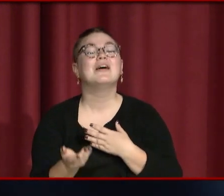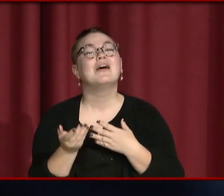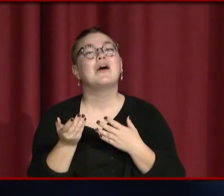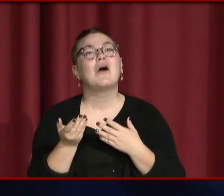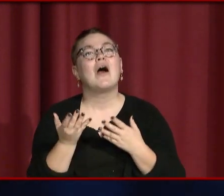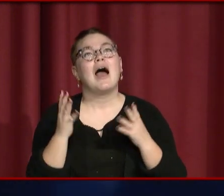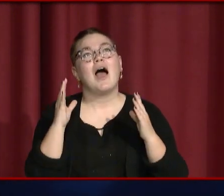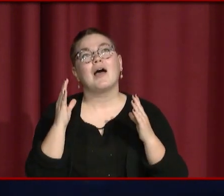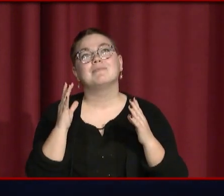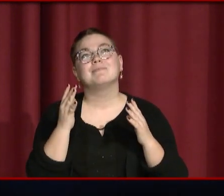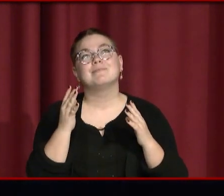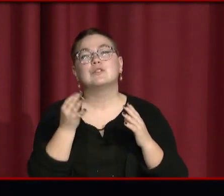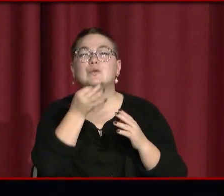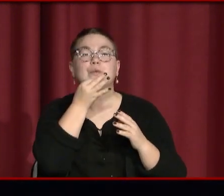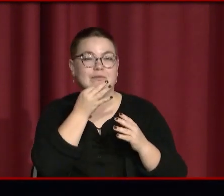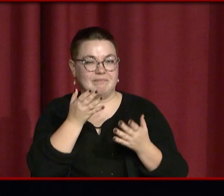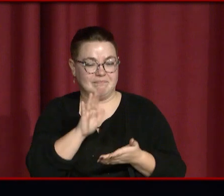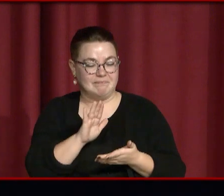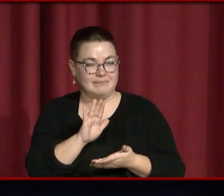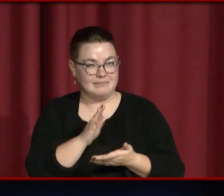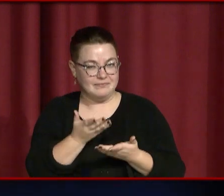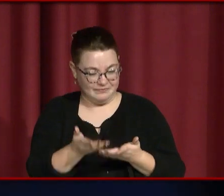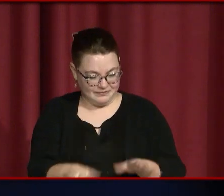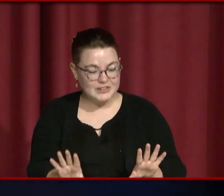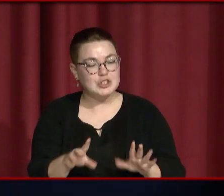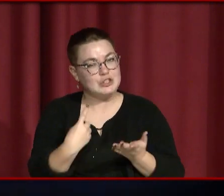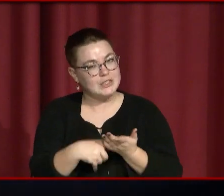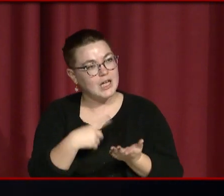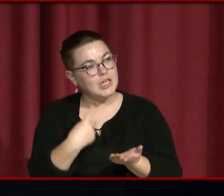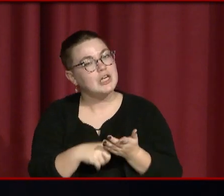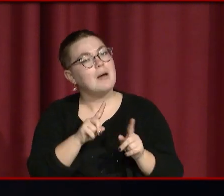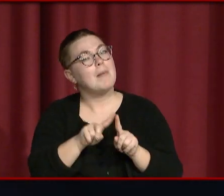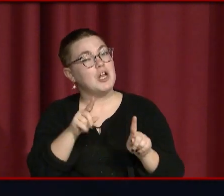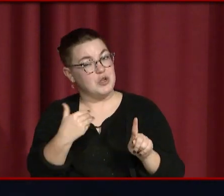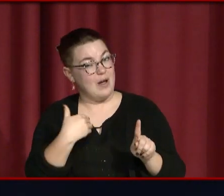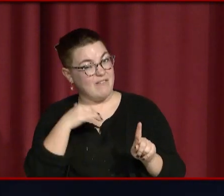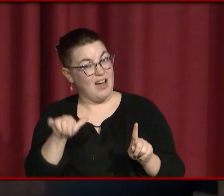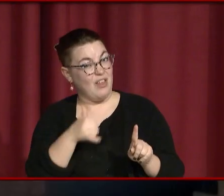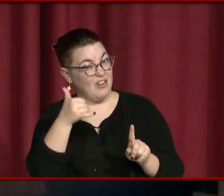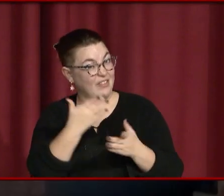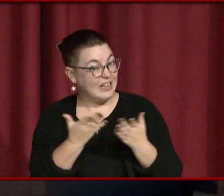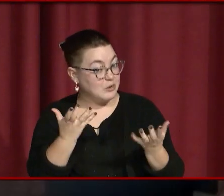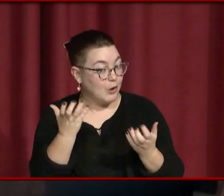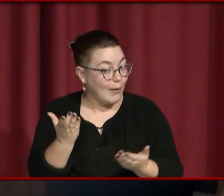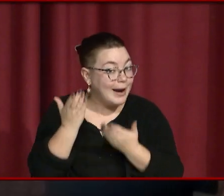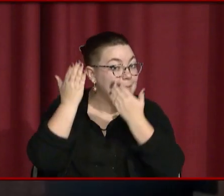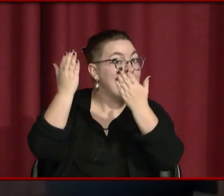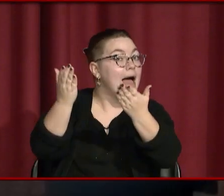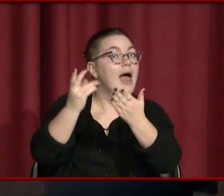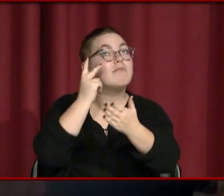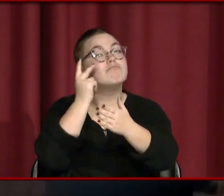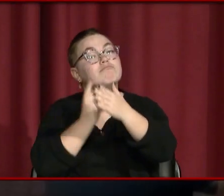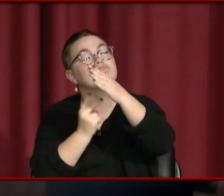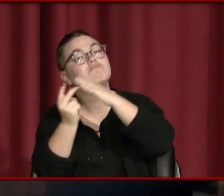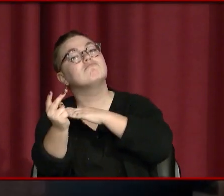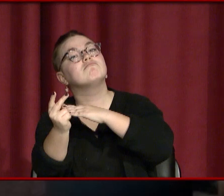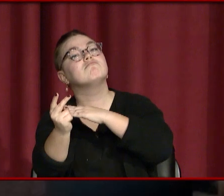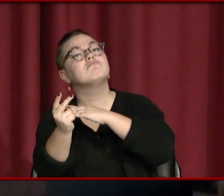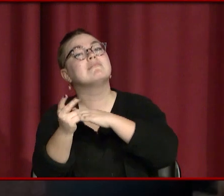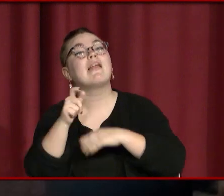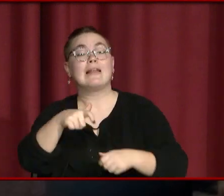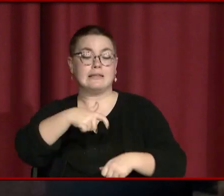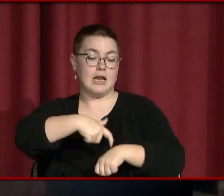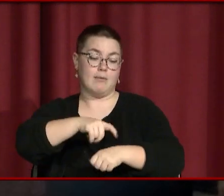wondering if there's any last words, any other insights or next steps that you want to recommend. You know, this is a stressful